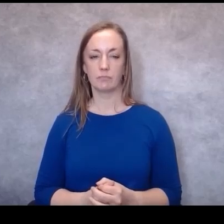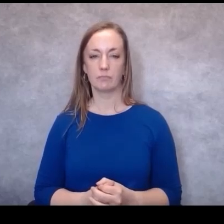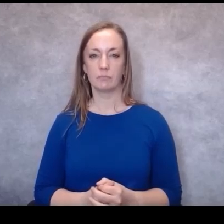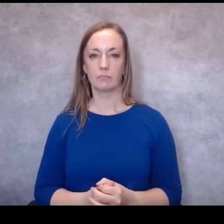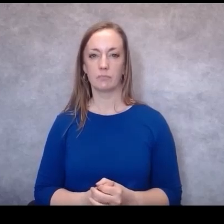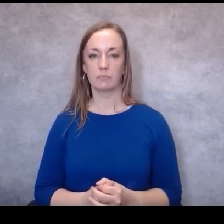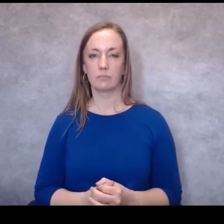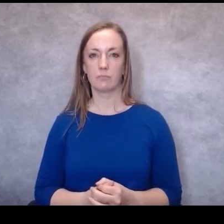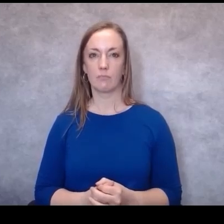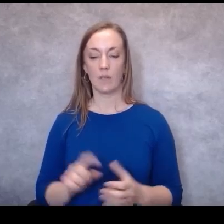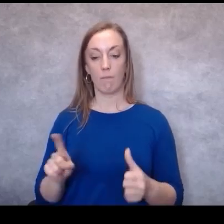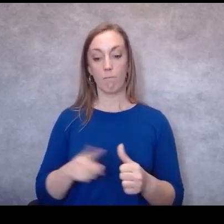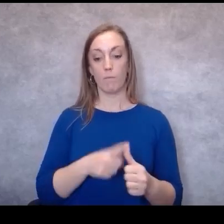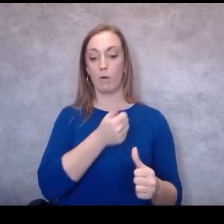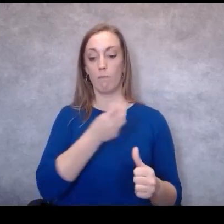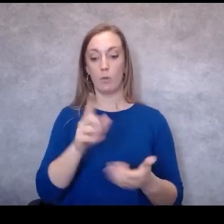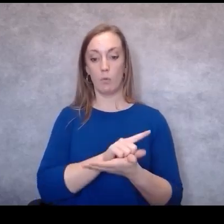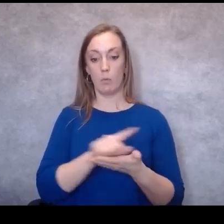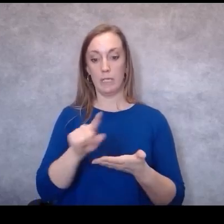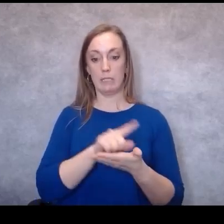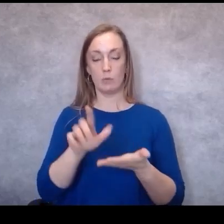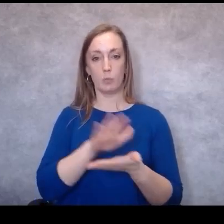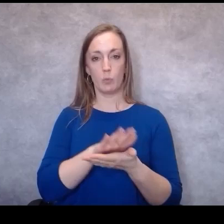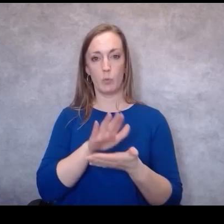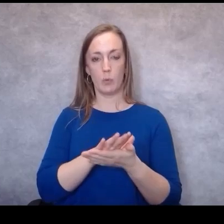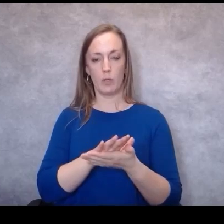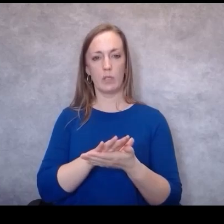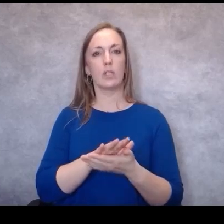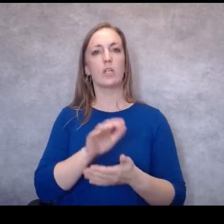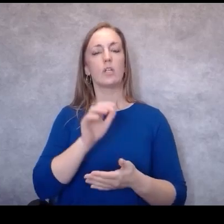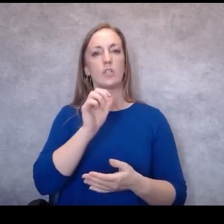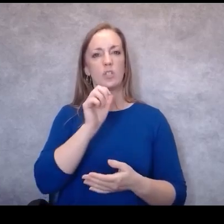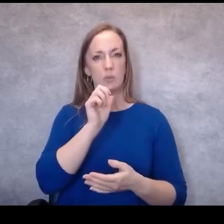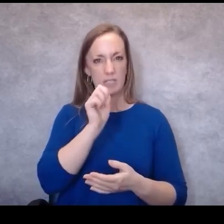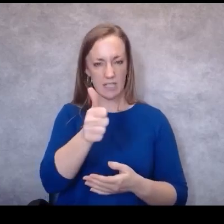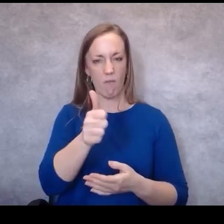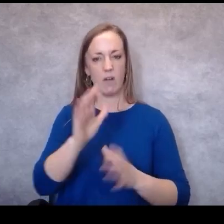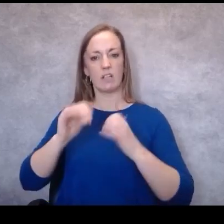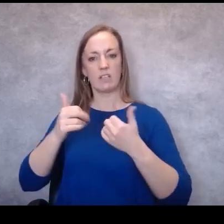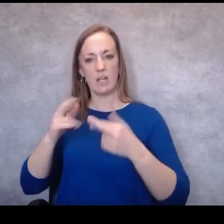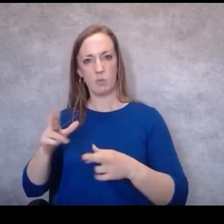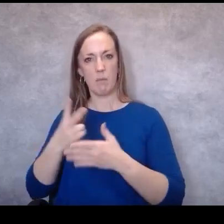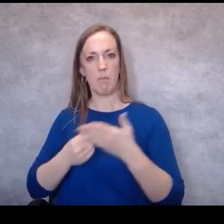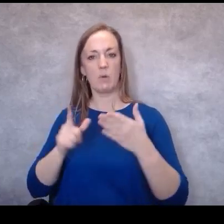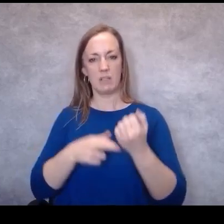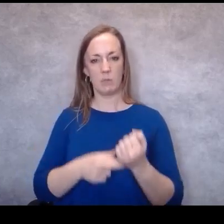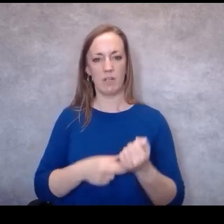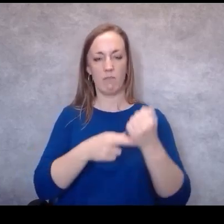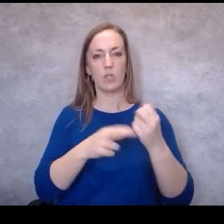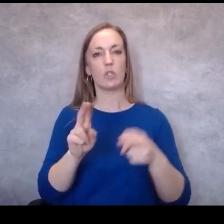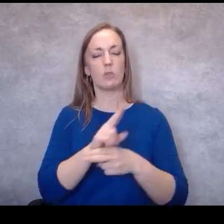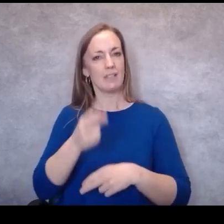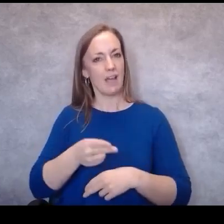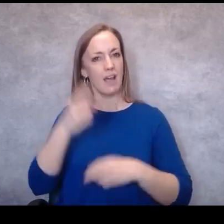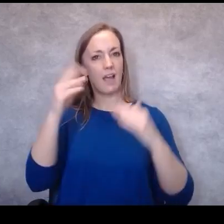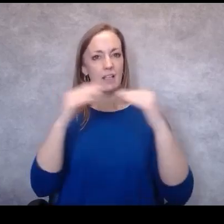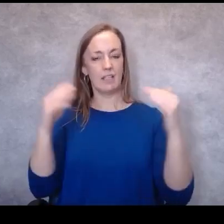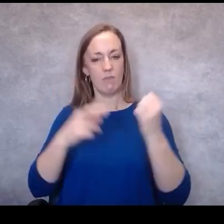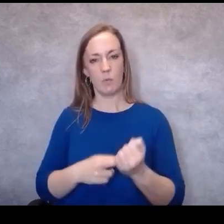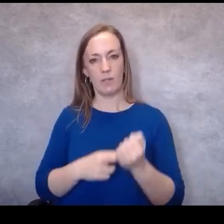The first few weeks of school, make yourself and your classroom reinforcing by using a high level of